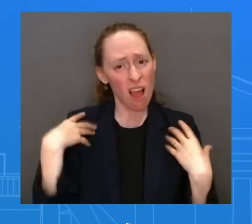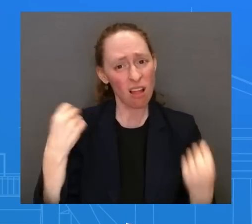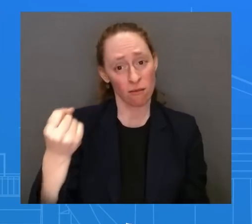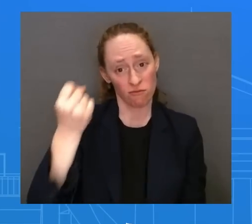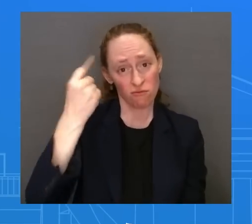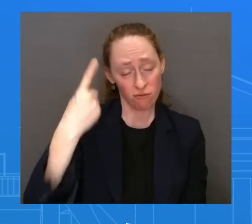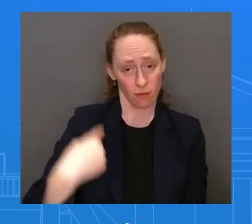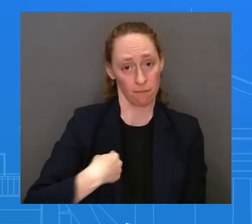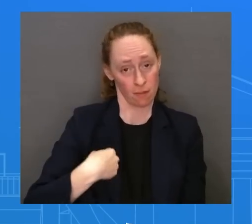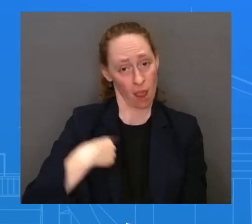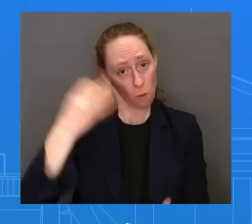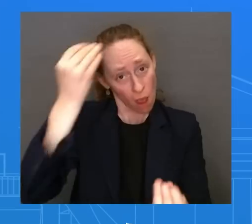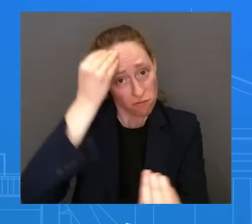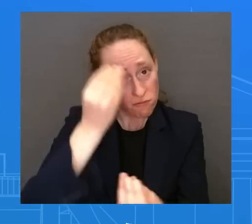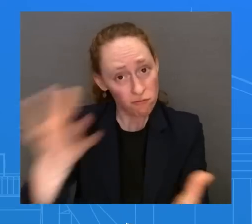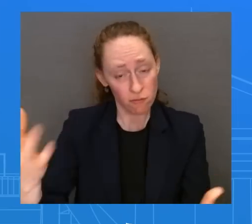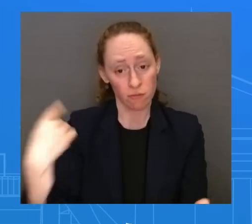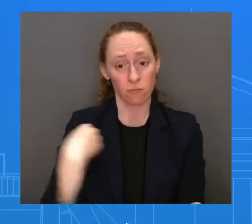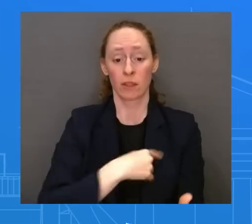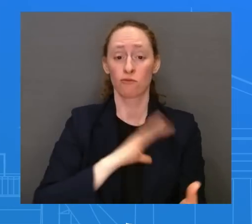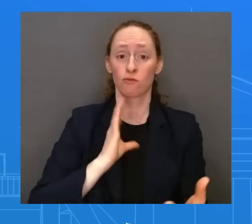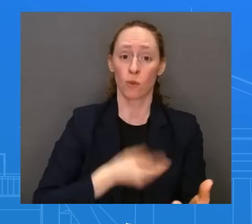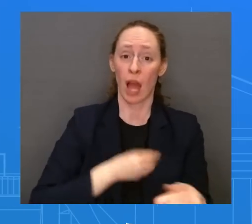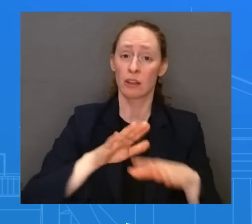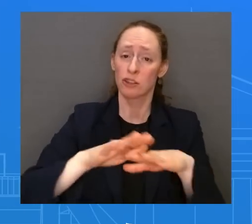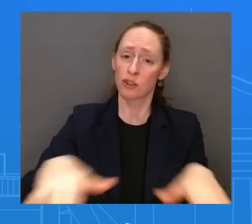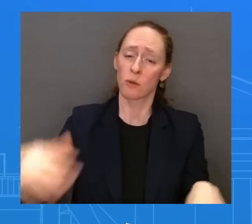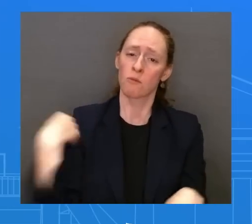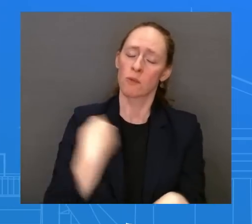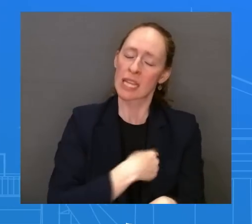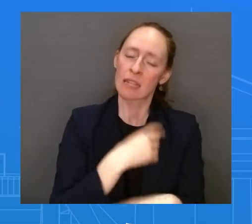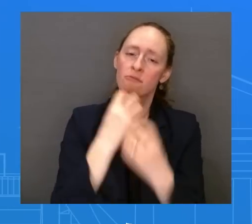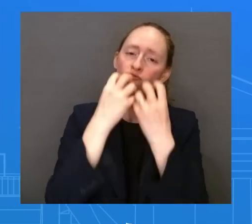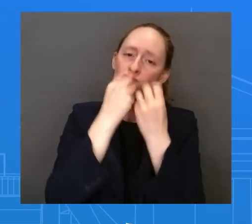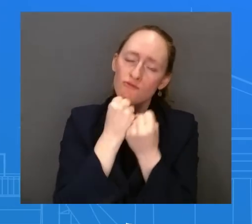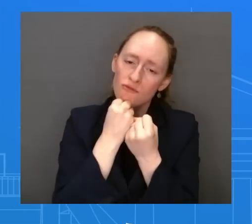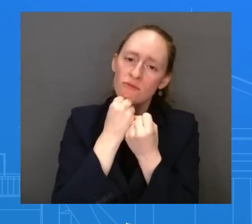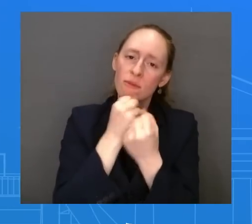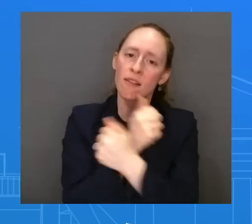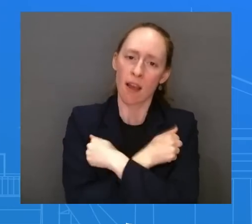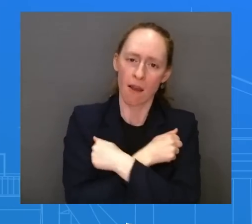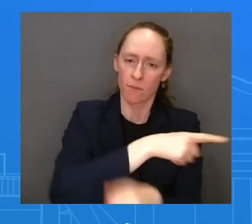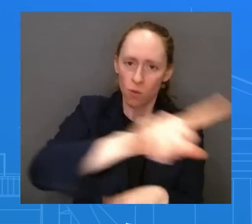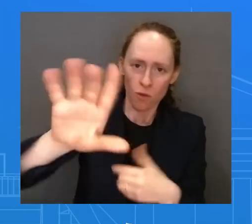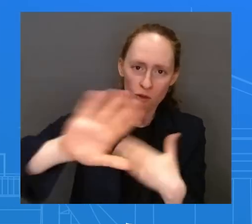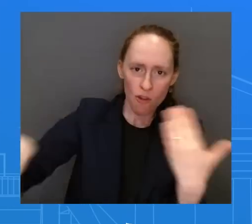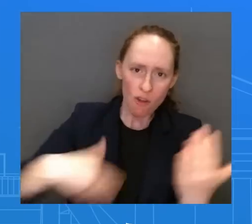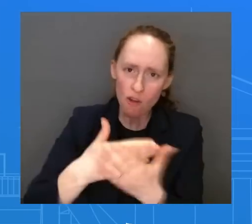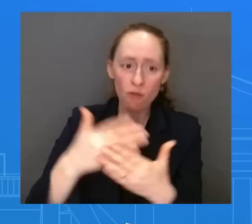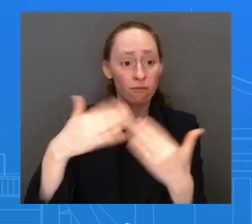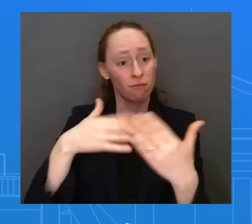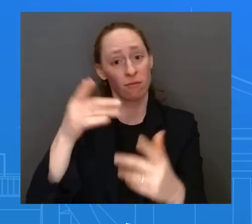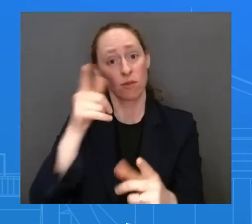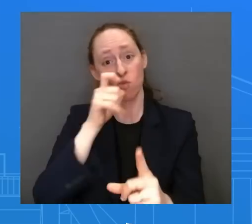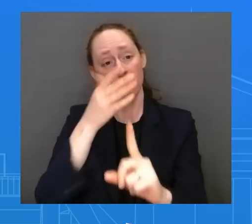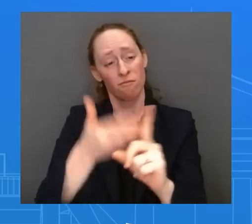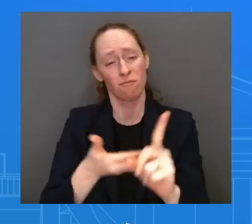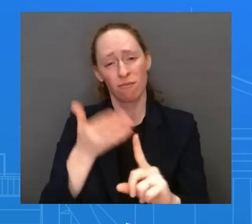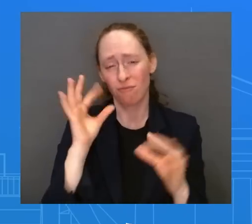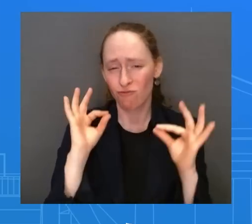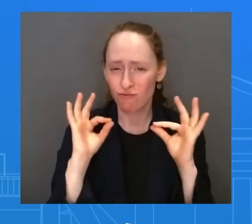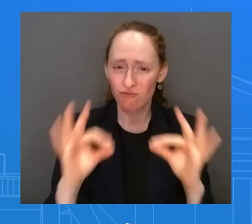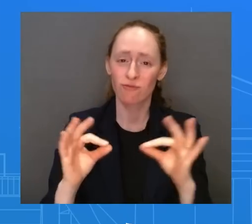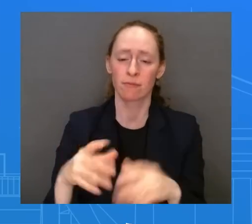and if you're feeling overwhelmed you call 988 the national crisis hotline and dial the number three to talk to a